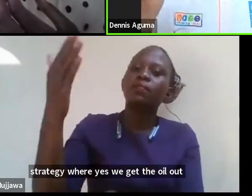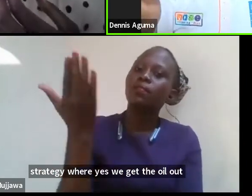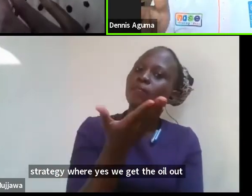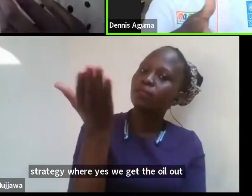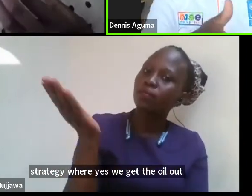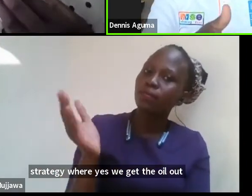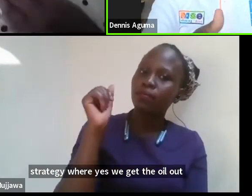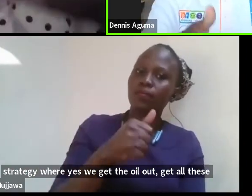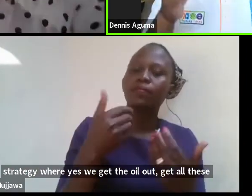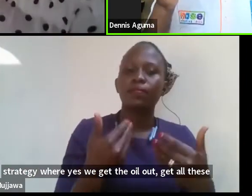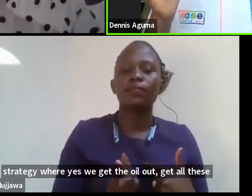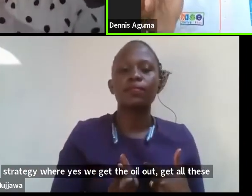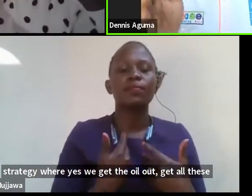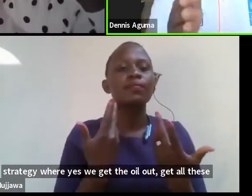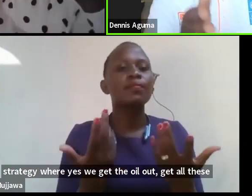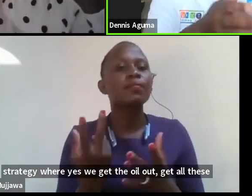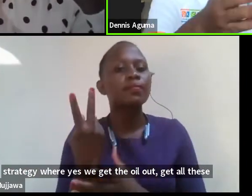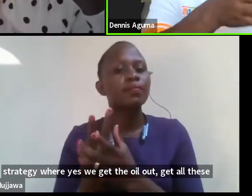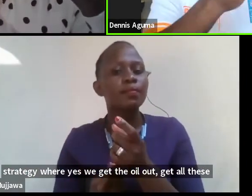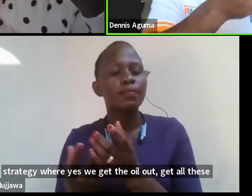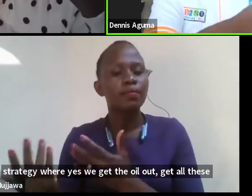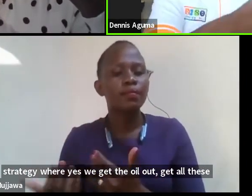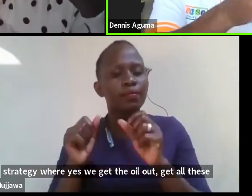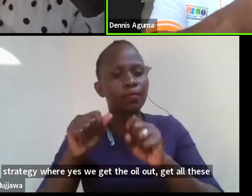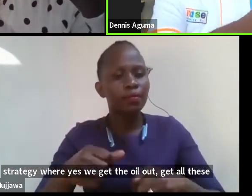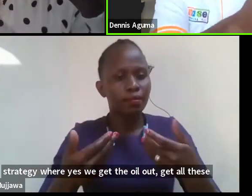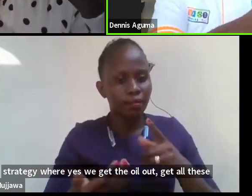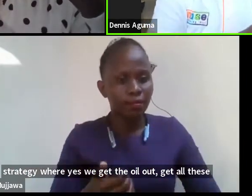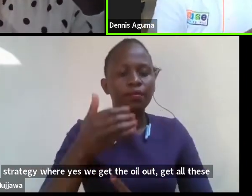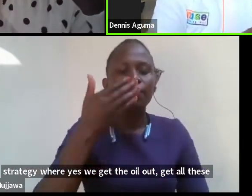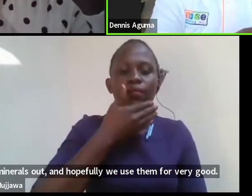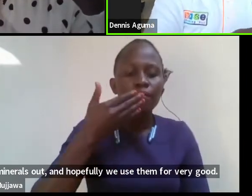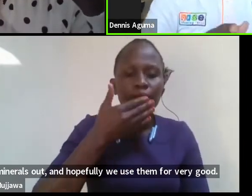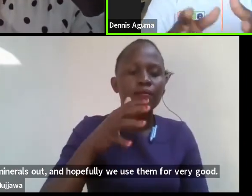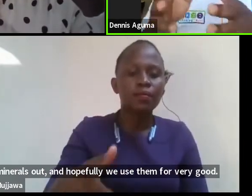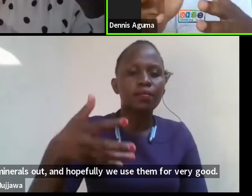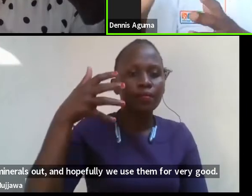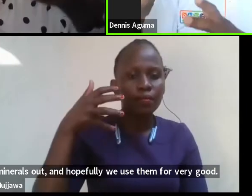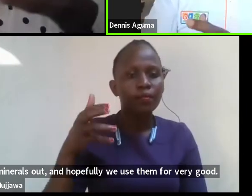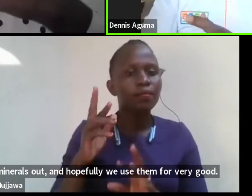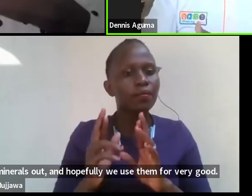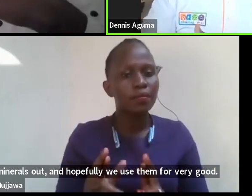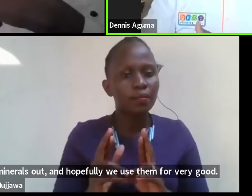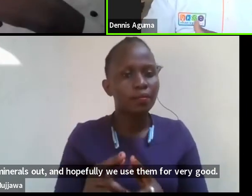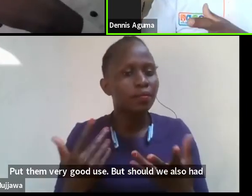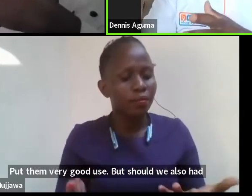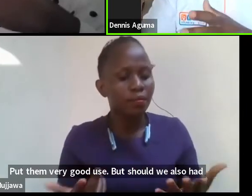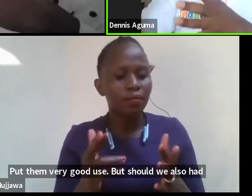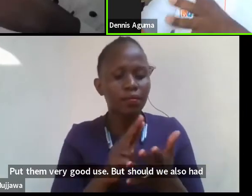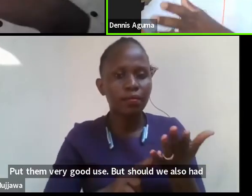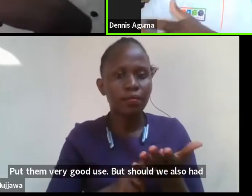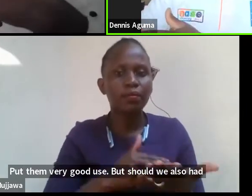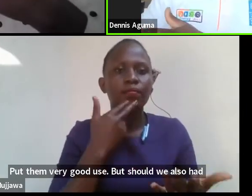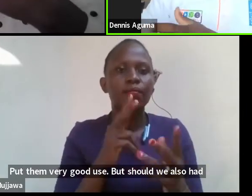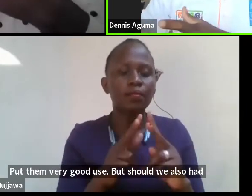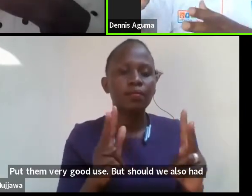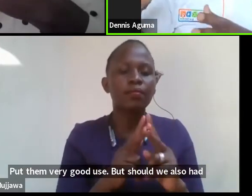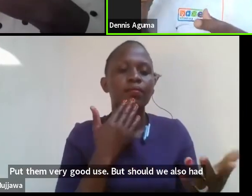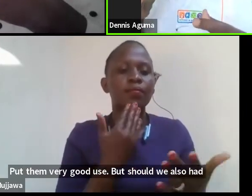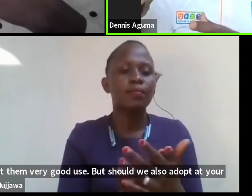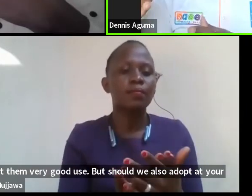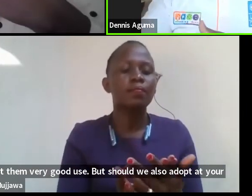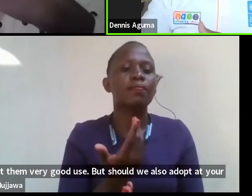and hopefully we use them for very good, we put them to very good use, but should we also adopt a dual strategy